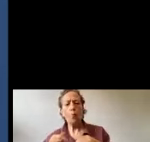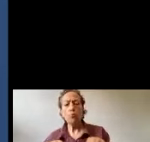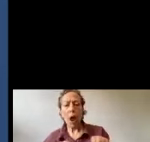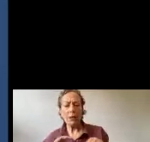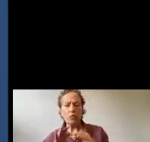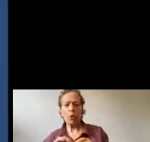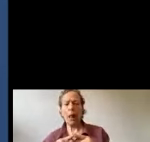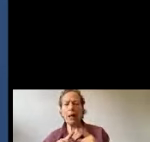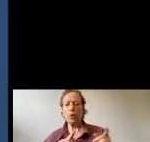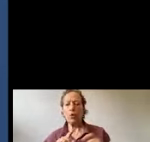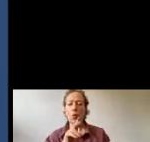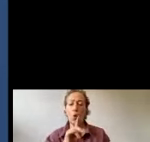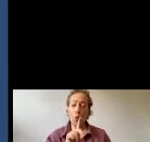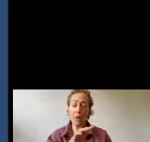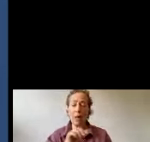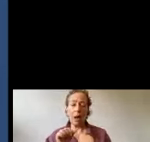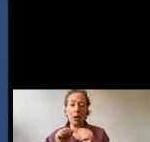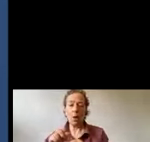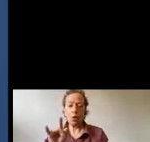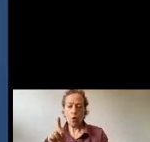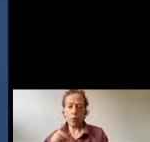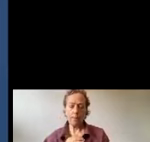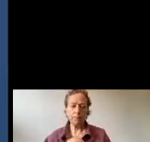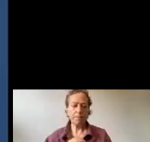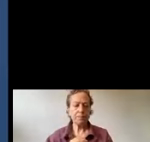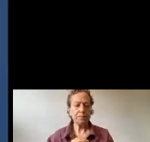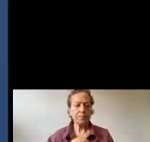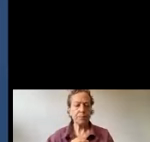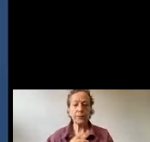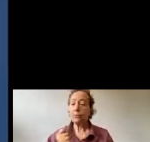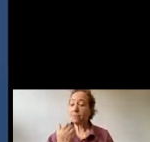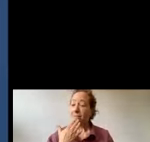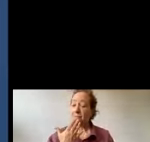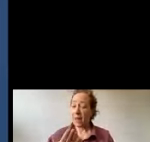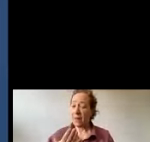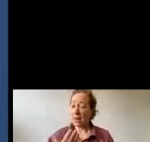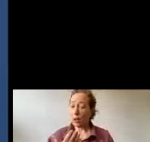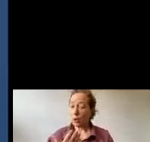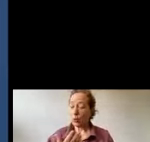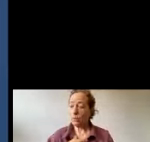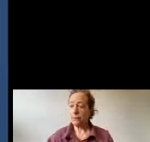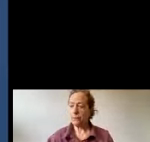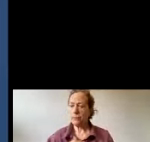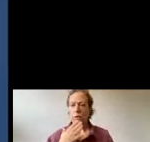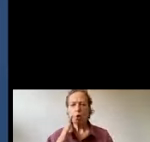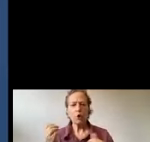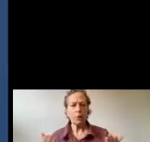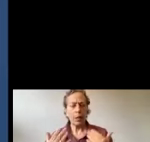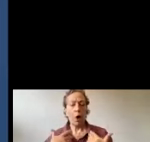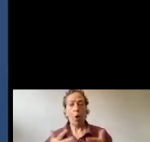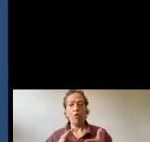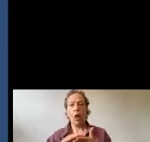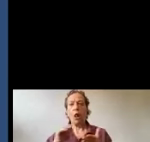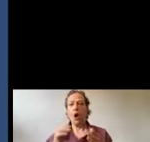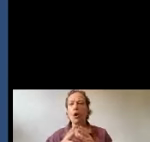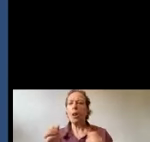related to COVID and long COVID. Thank you so much, Katie, and it's really good to be with you and with Rachel and Claudia. I'm learning a lot myself in an area